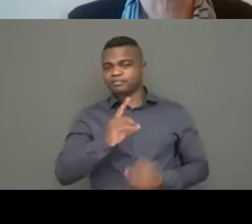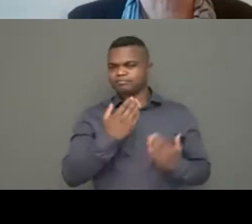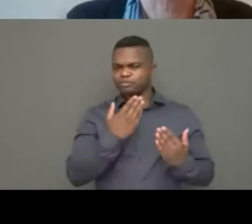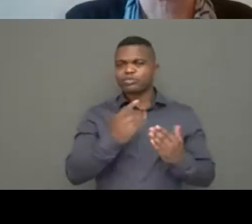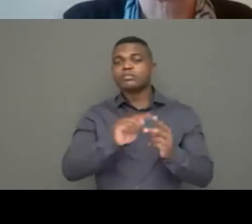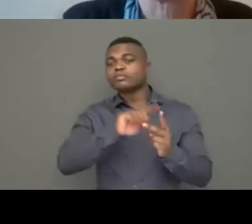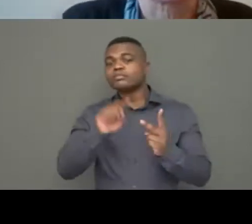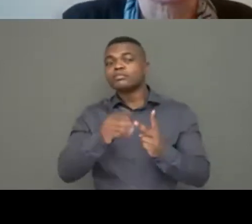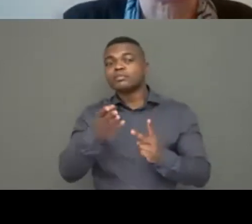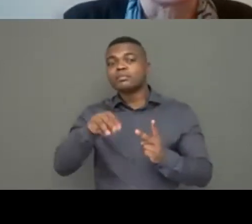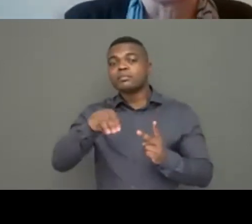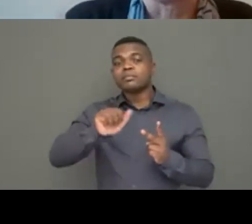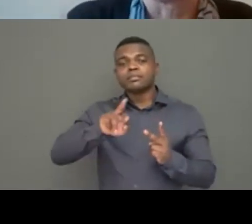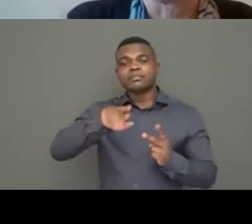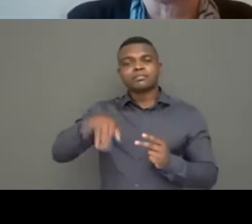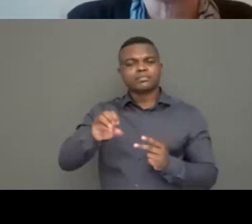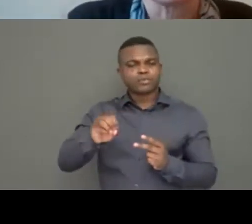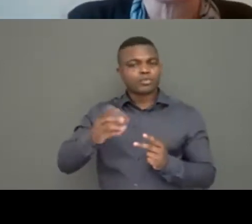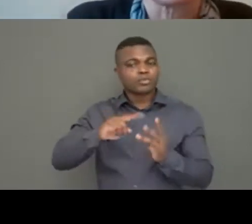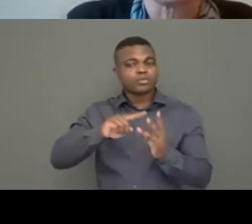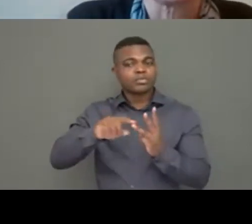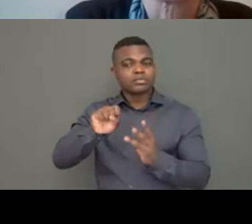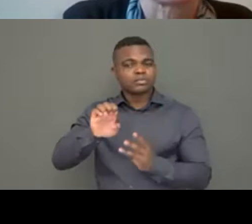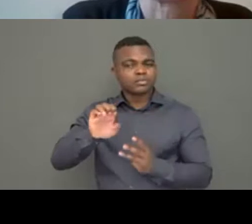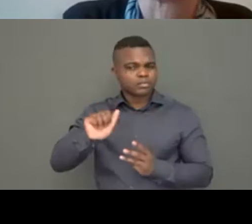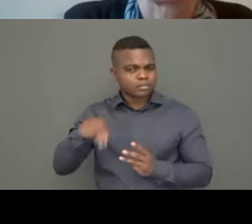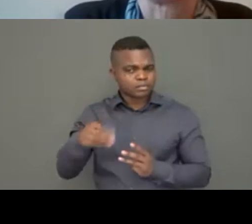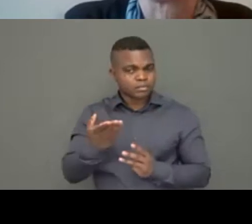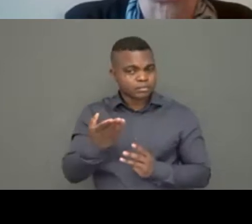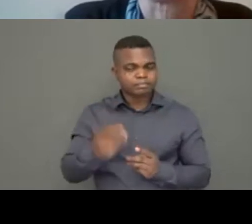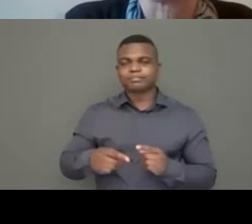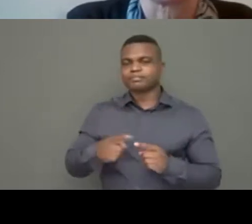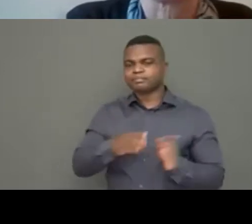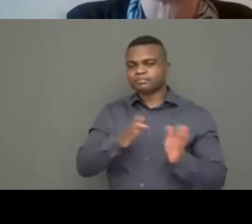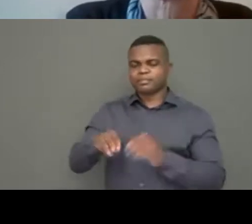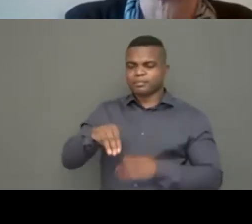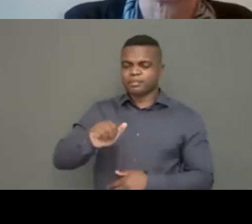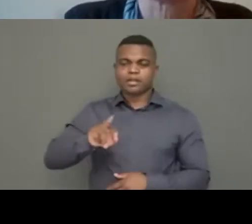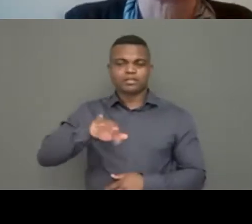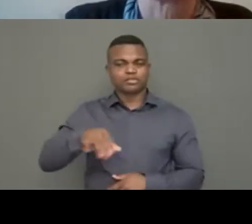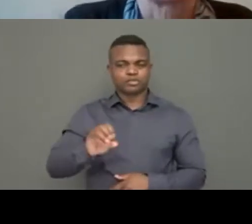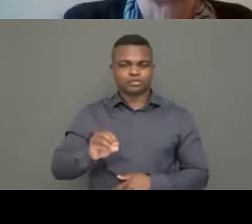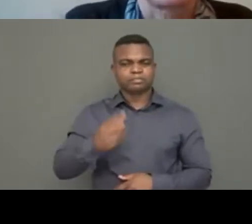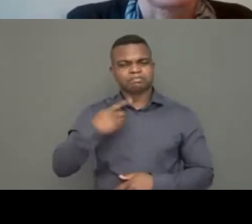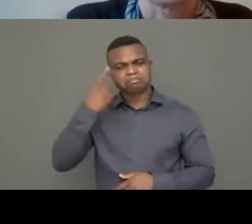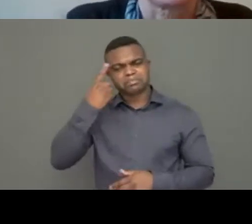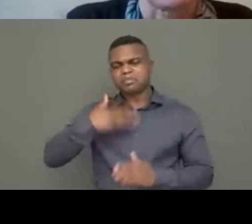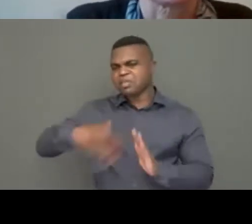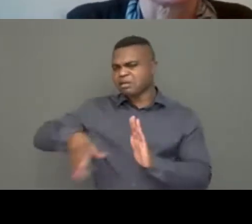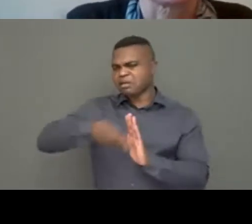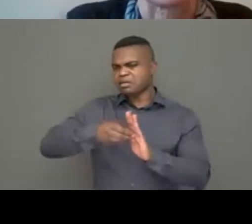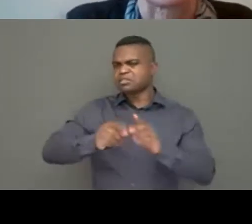add a couple of more points. I would like to emphasize that there is very often lack